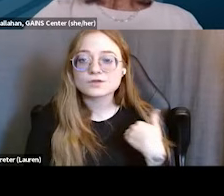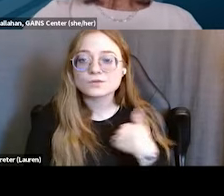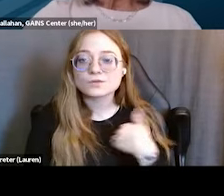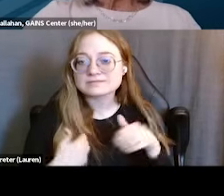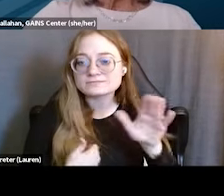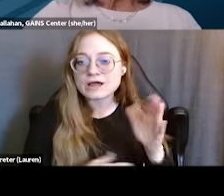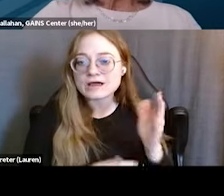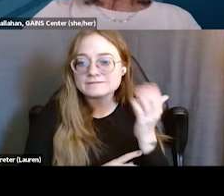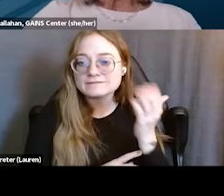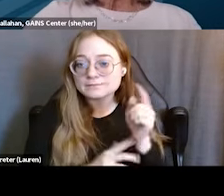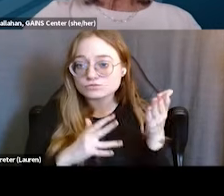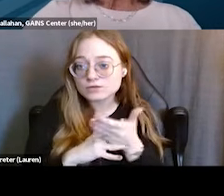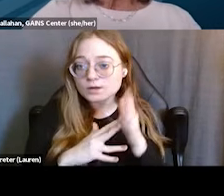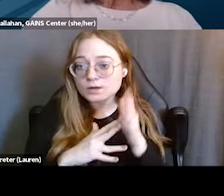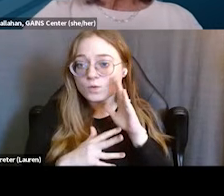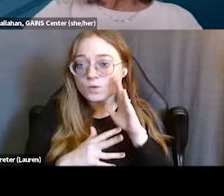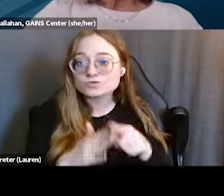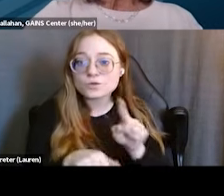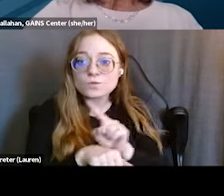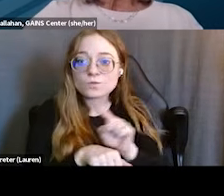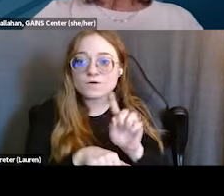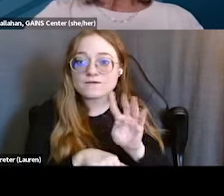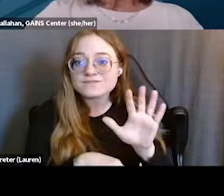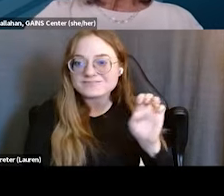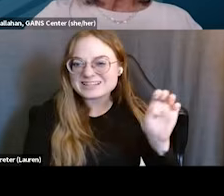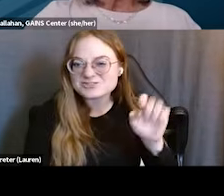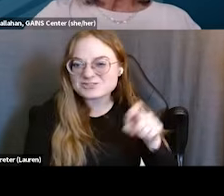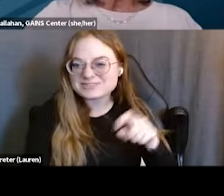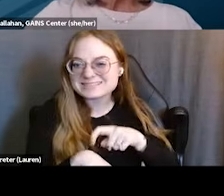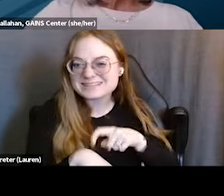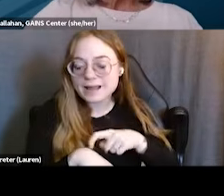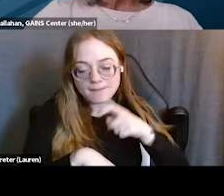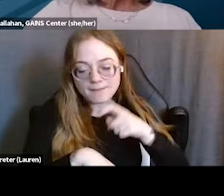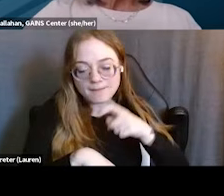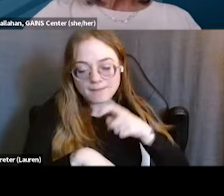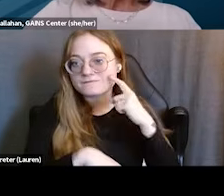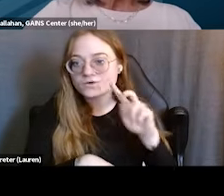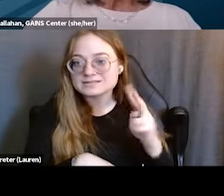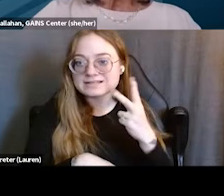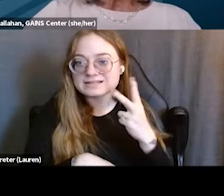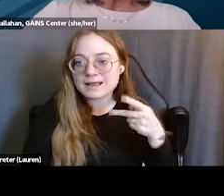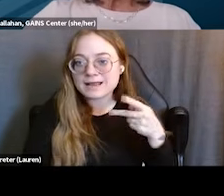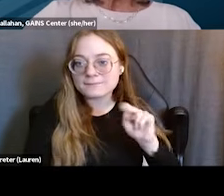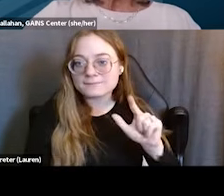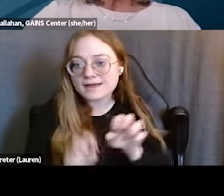15-minute break. We'll start at 1:45 Eastern time promptly for the second panel. And if you are